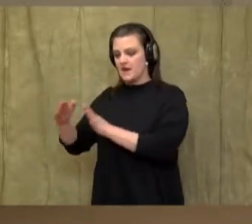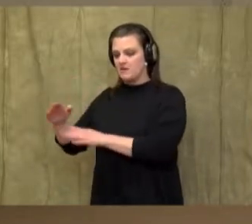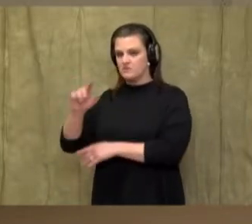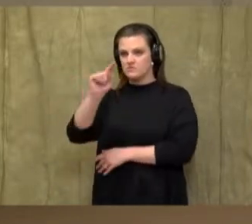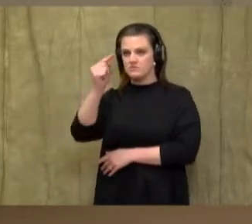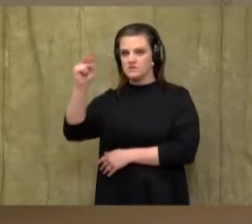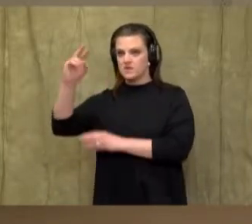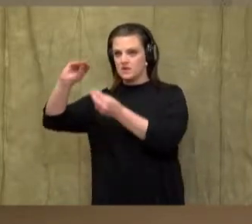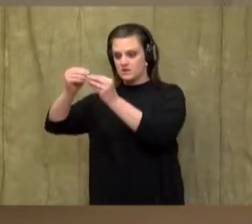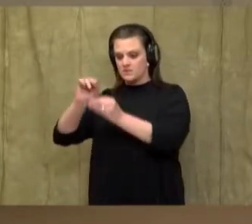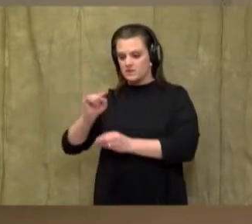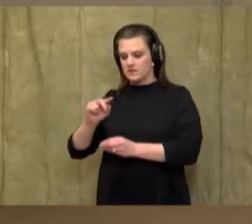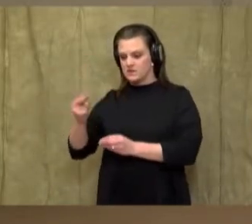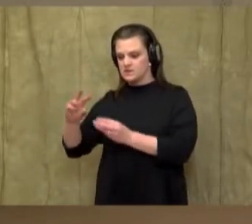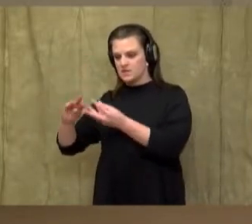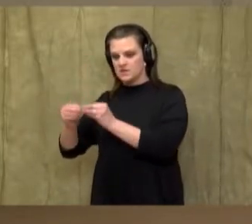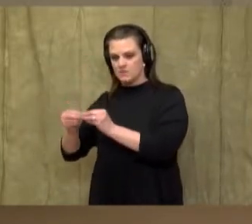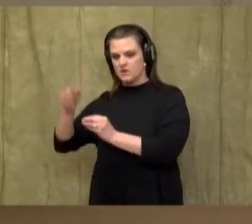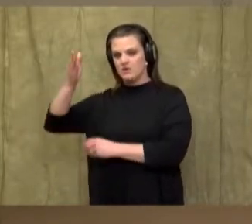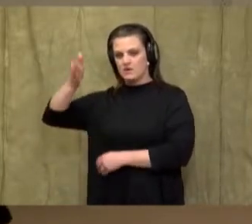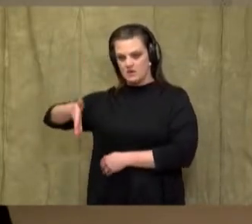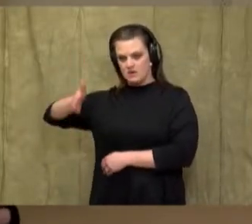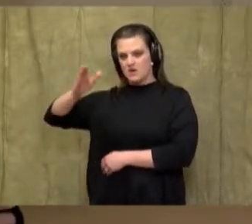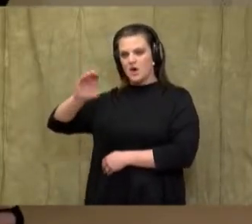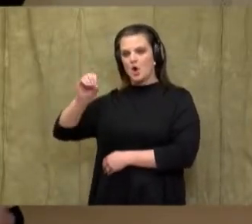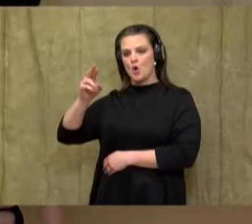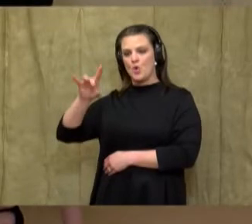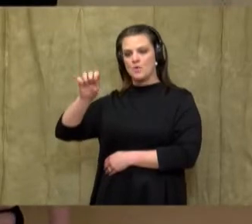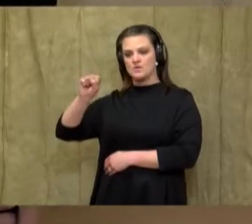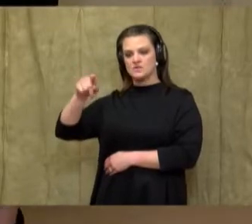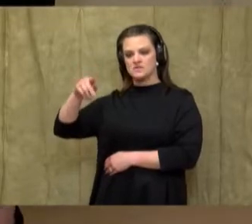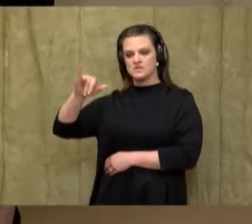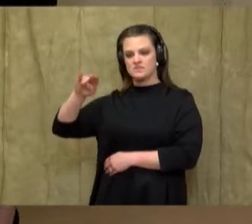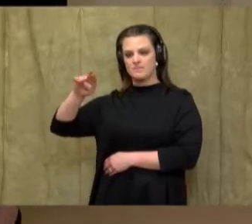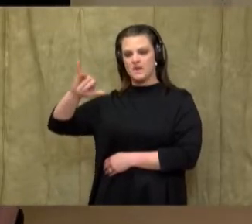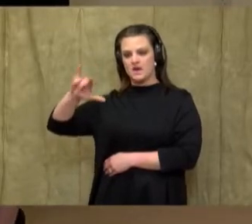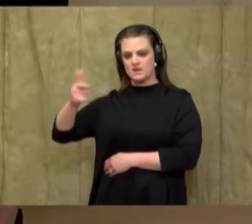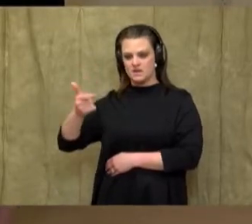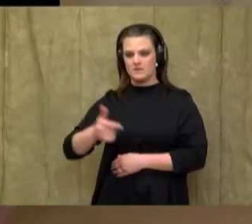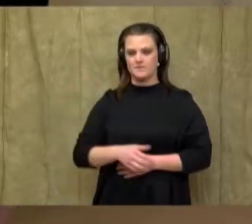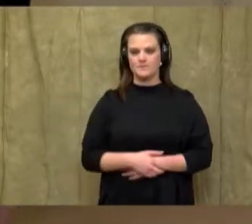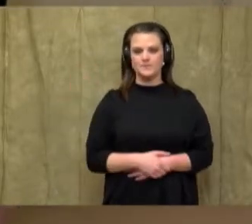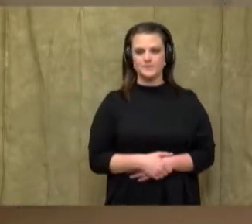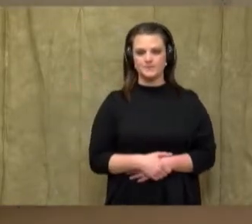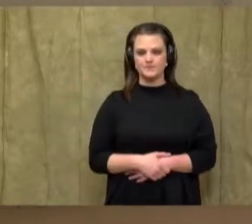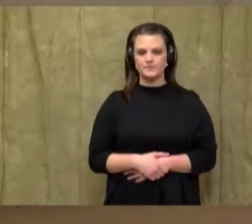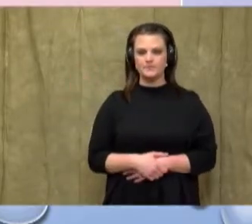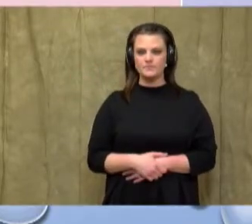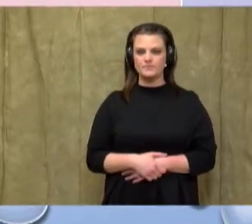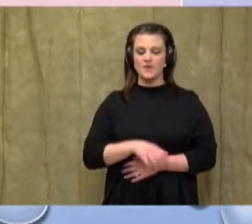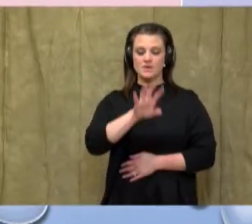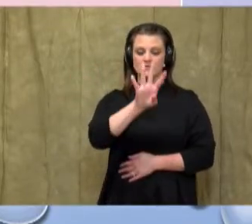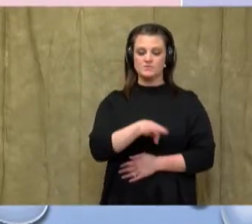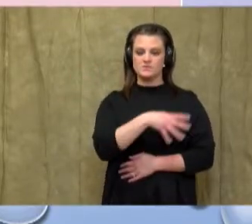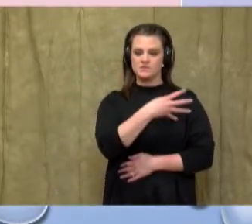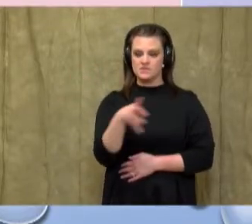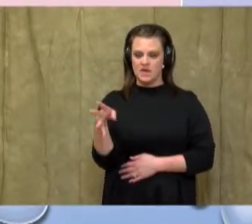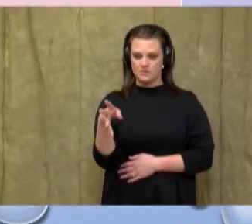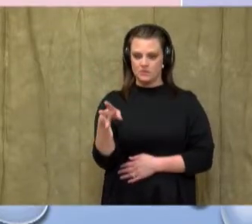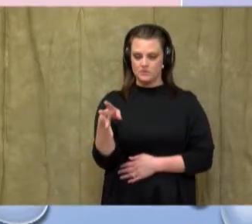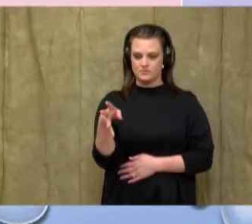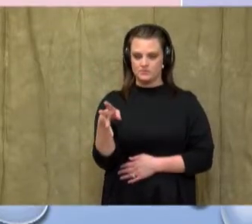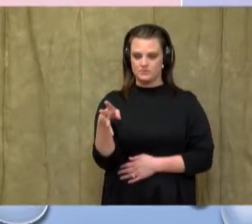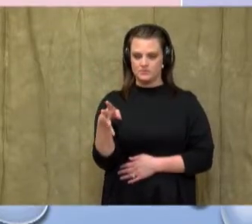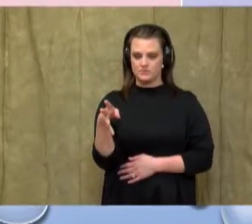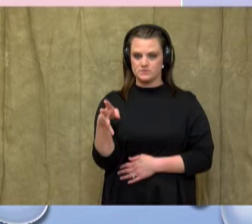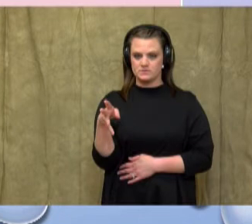different patterns. All right, let's look at this one. This is a table that simply shows